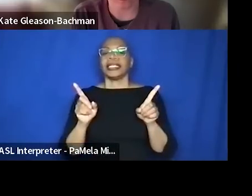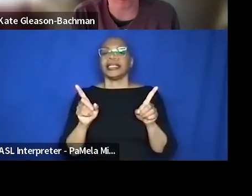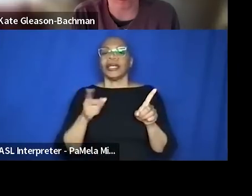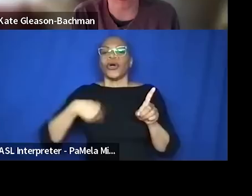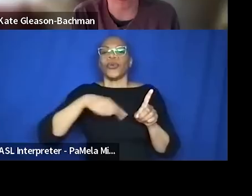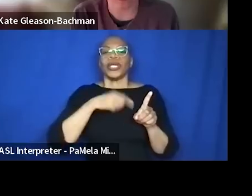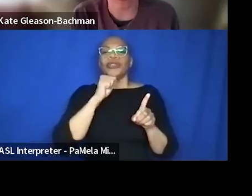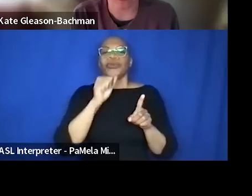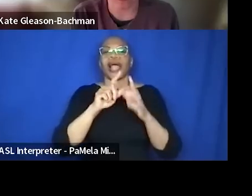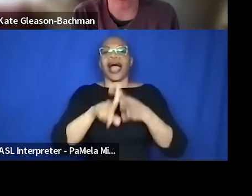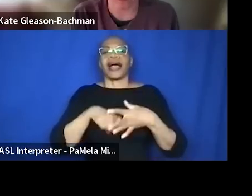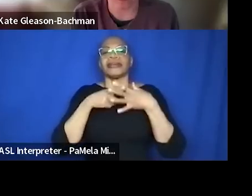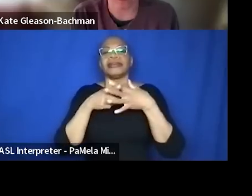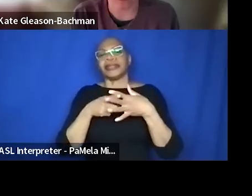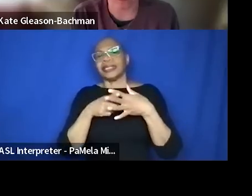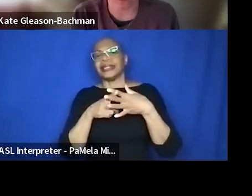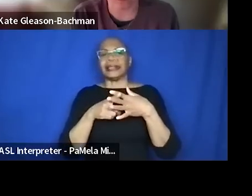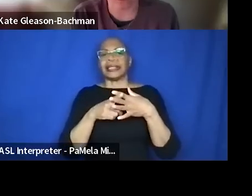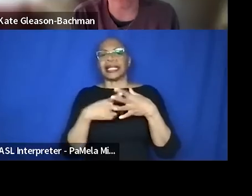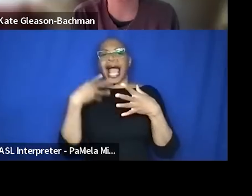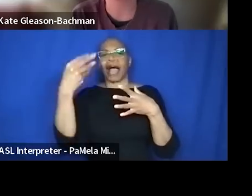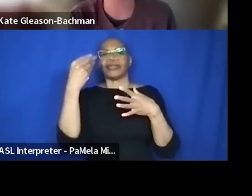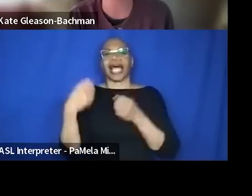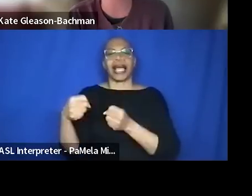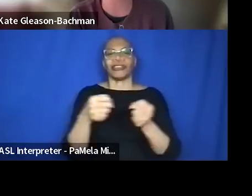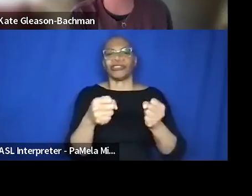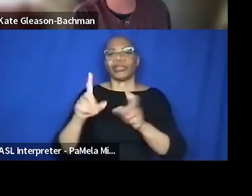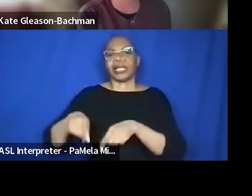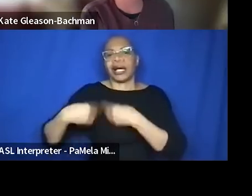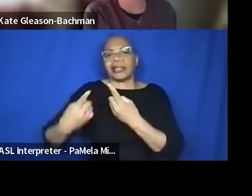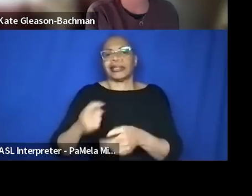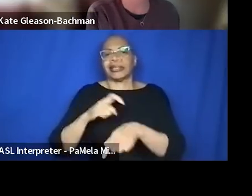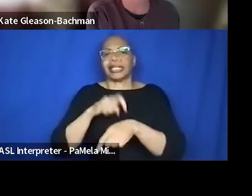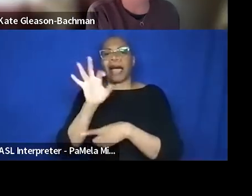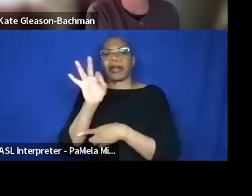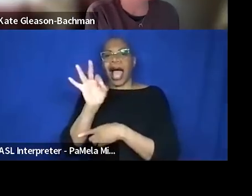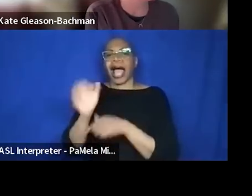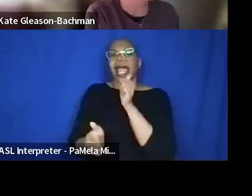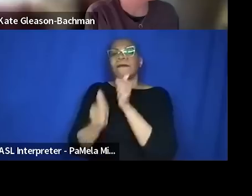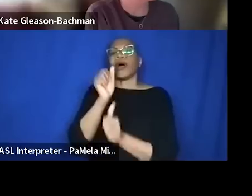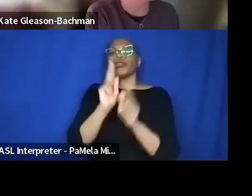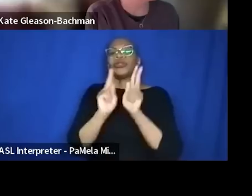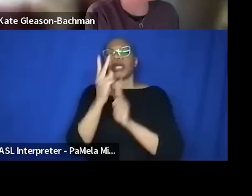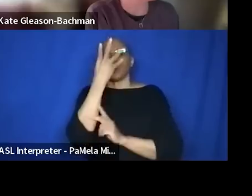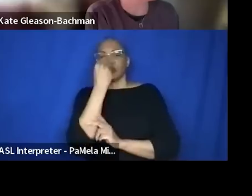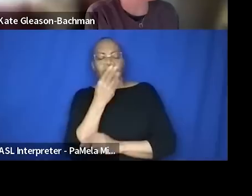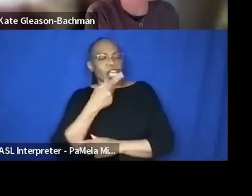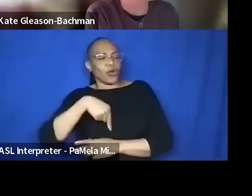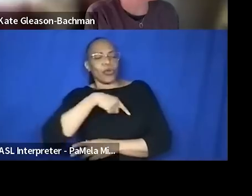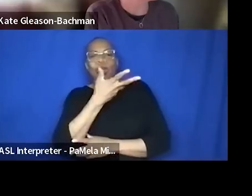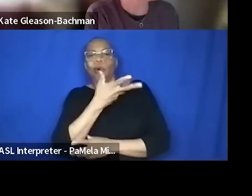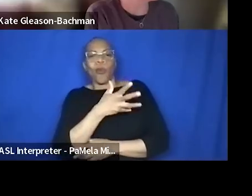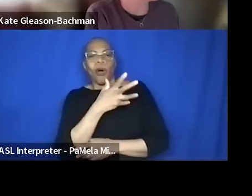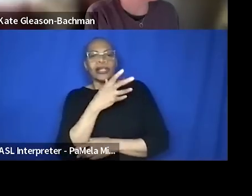we don't start on the street till about 9 in the morning, and most people are asleep then. We don't want to wake them. We don't want to bother them. They're a